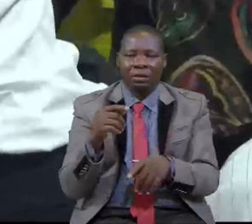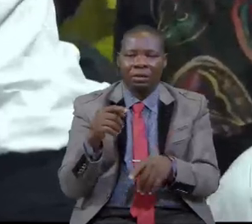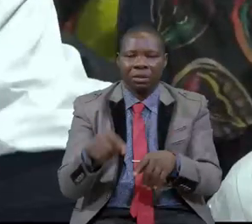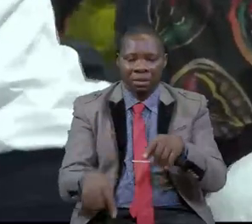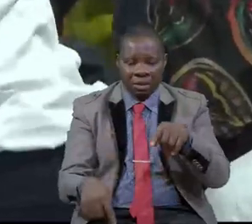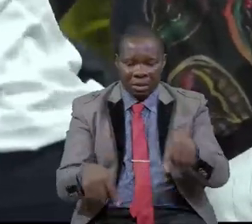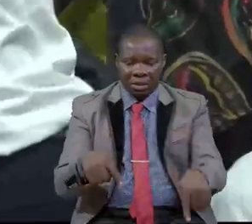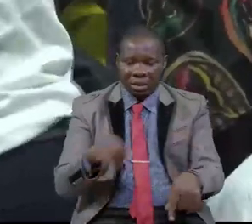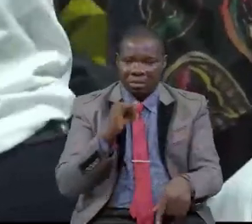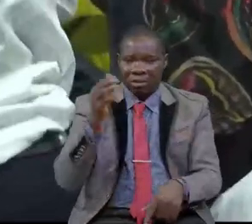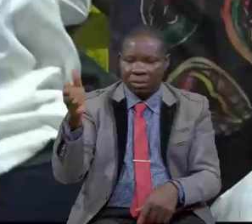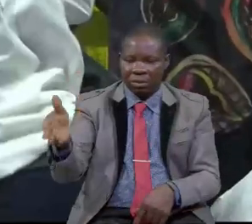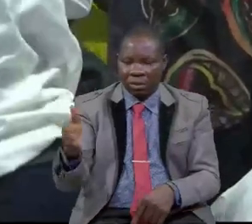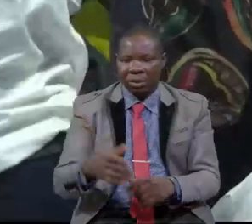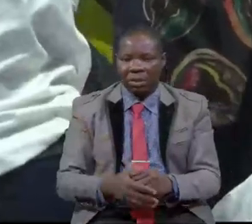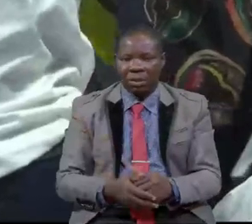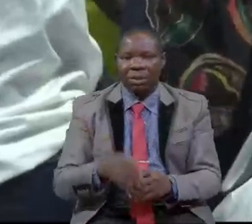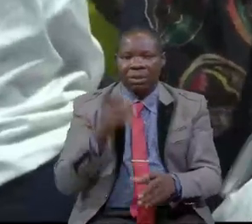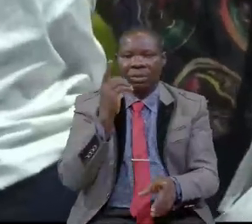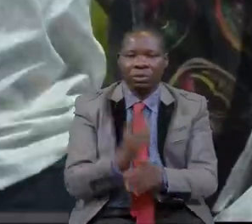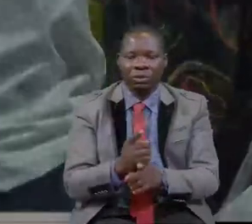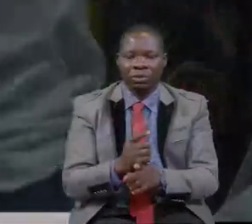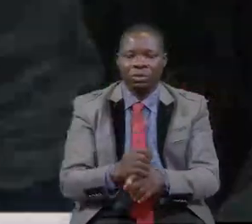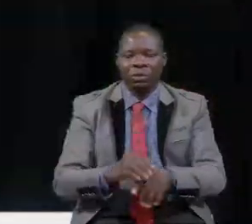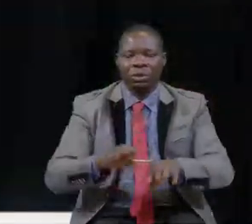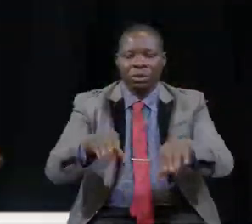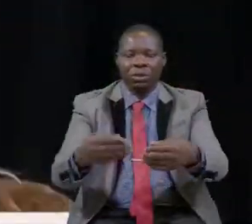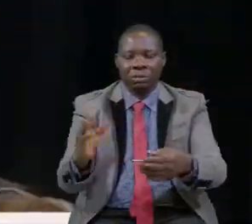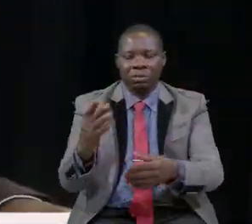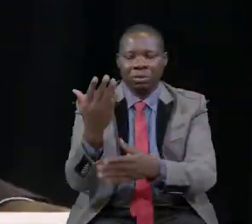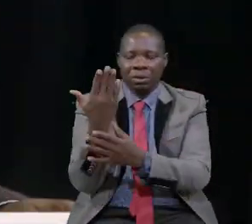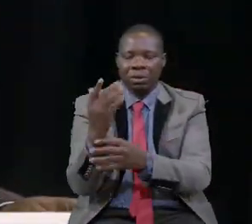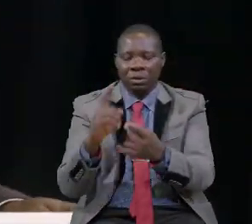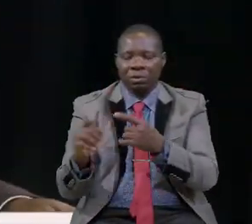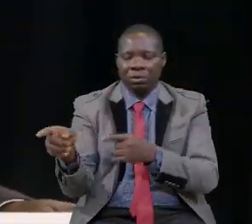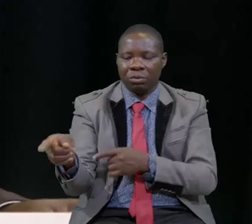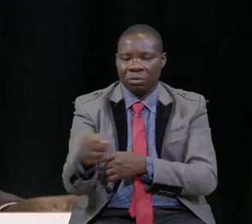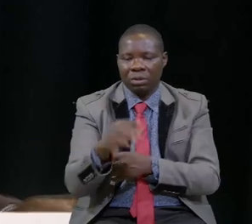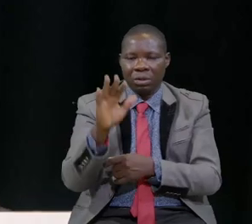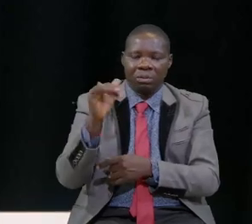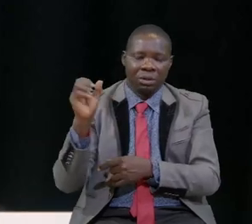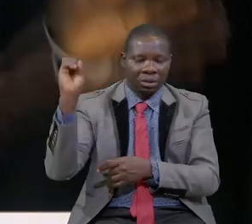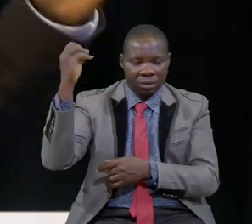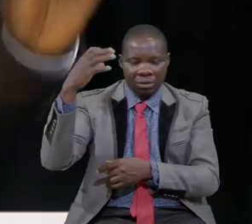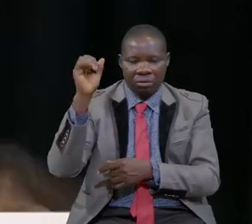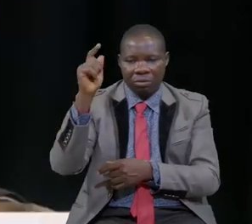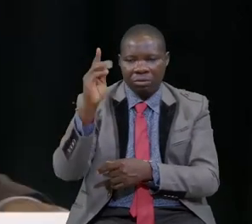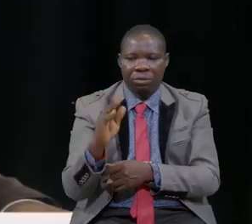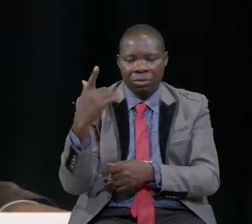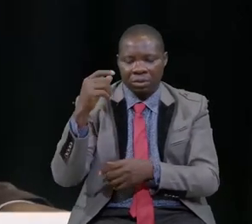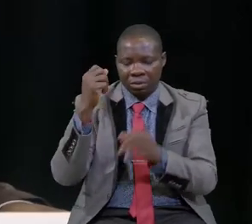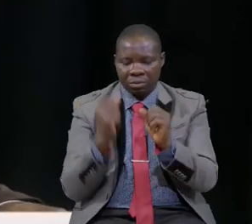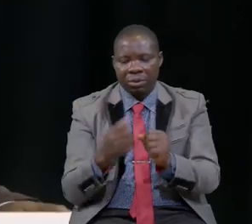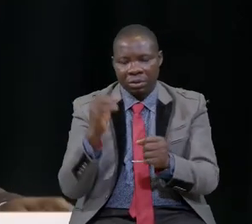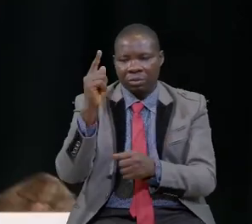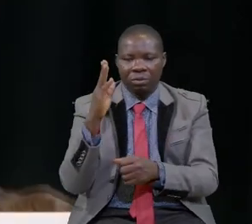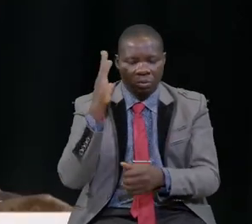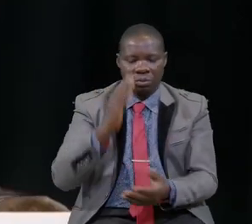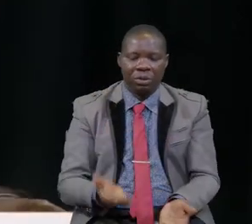there. Just give your hand to them. By God's grace, the power of God will lift them up. And they